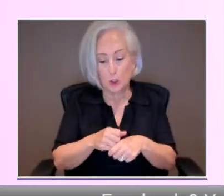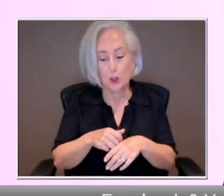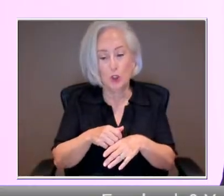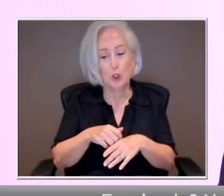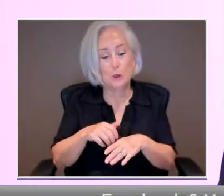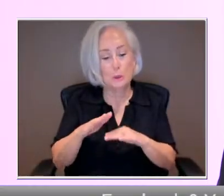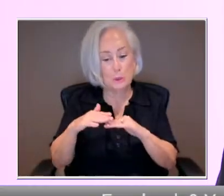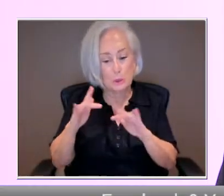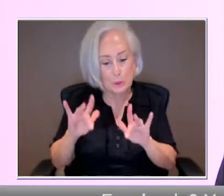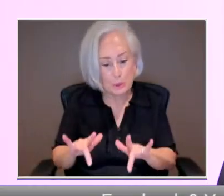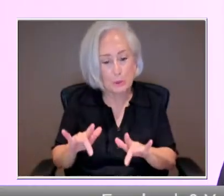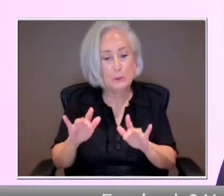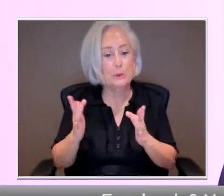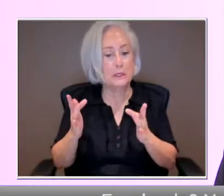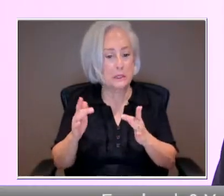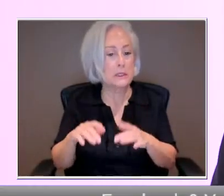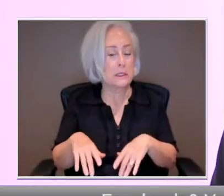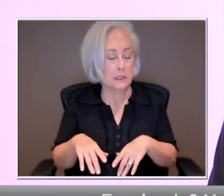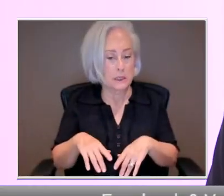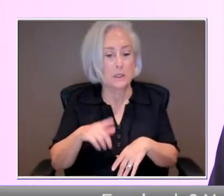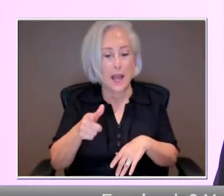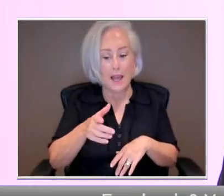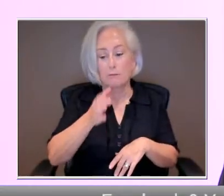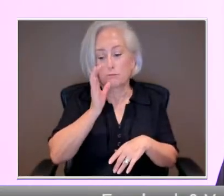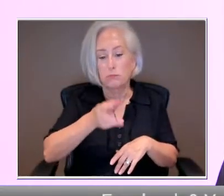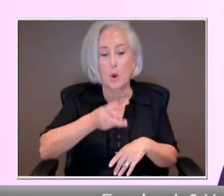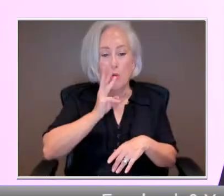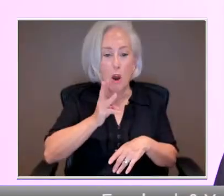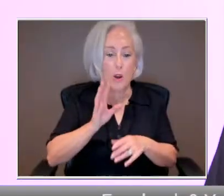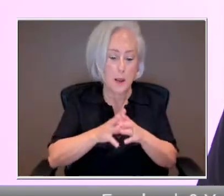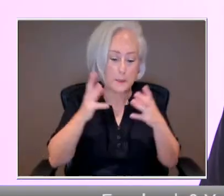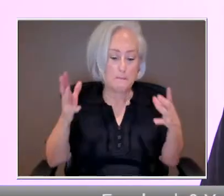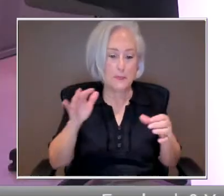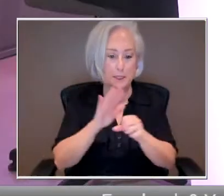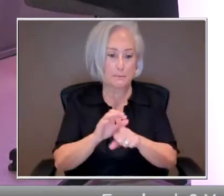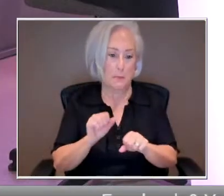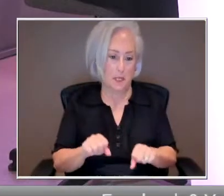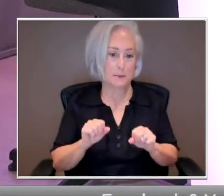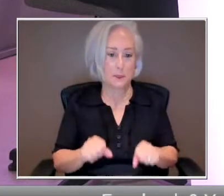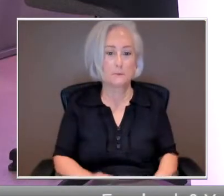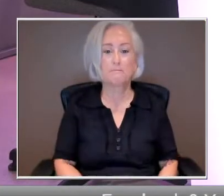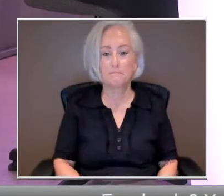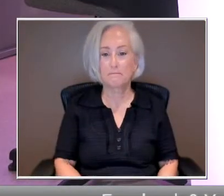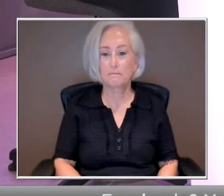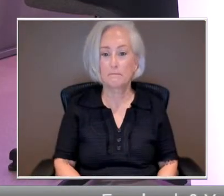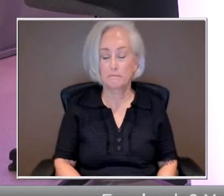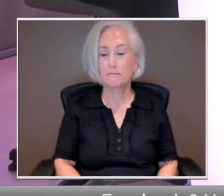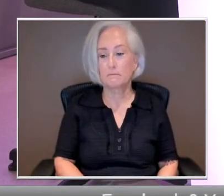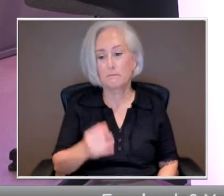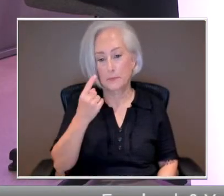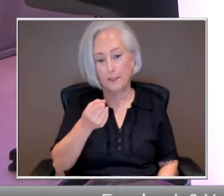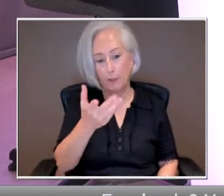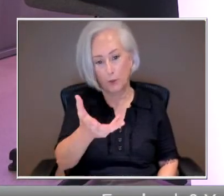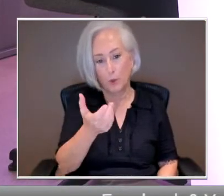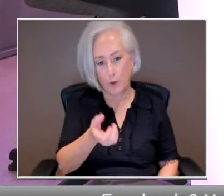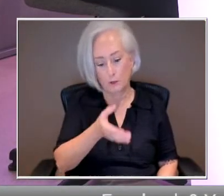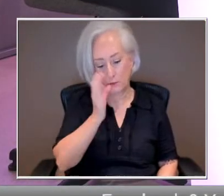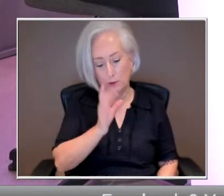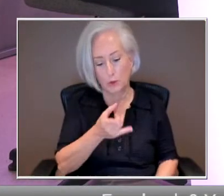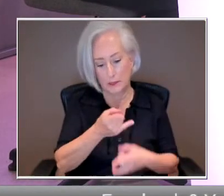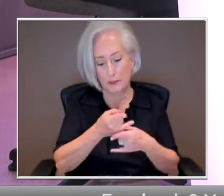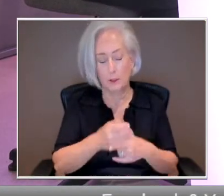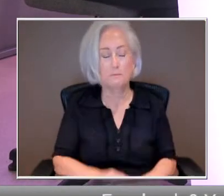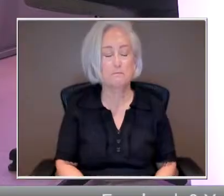and try to hydrate as much as possible if they are going to imbibe. And yes. That's